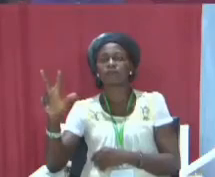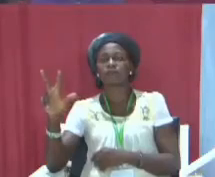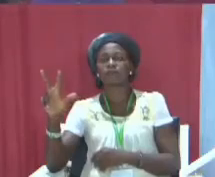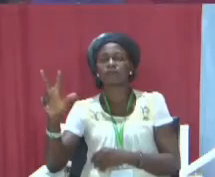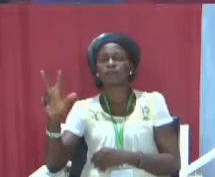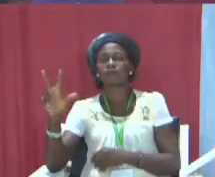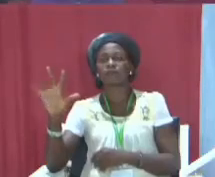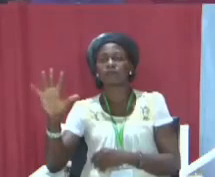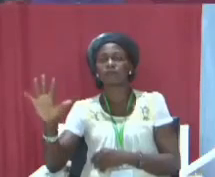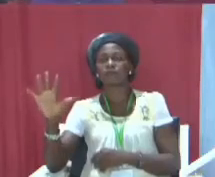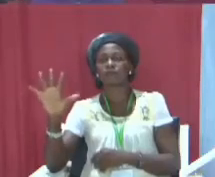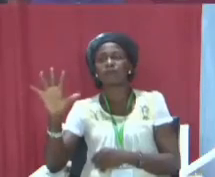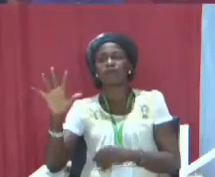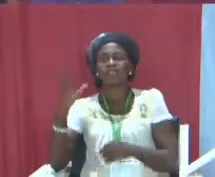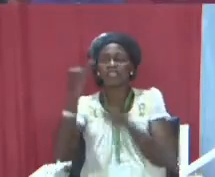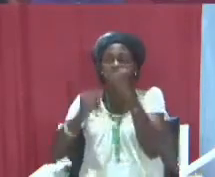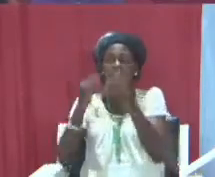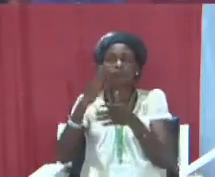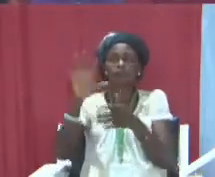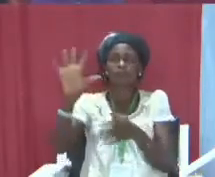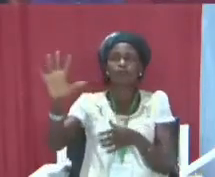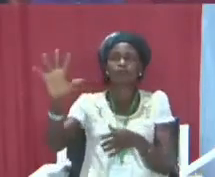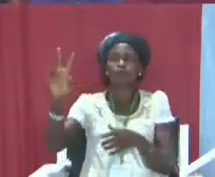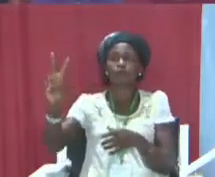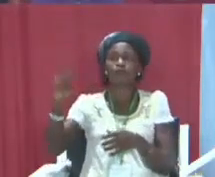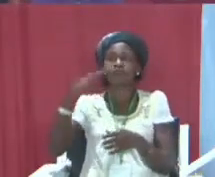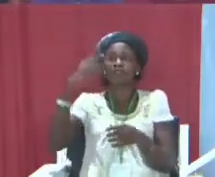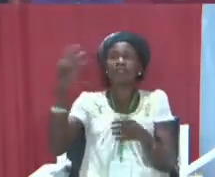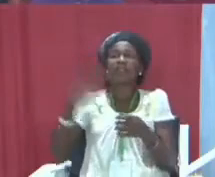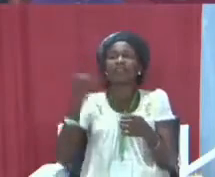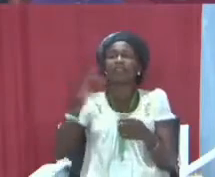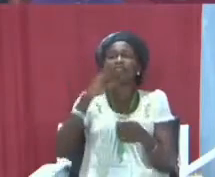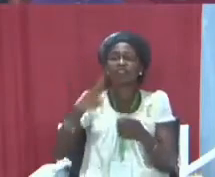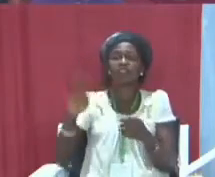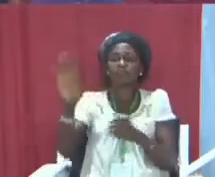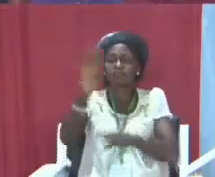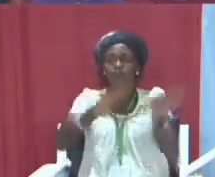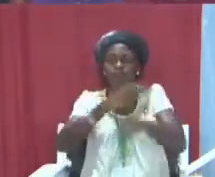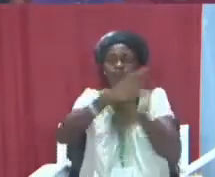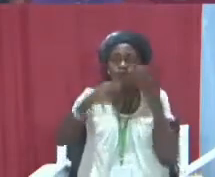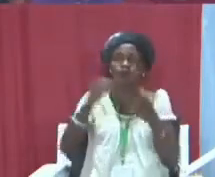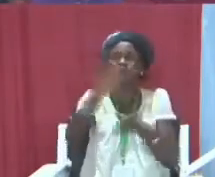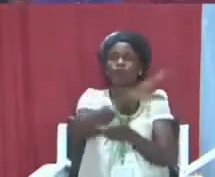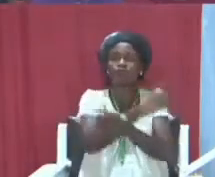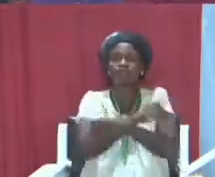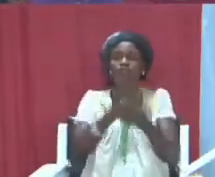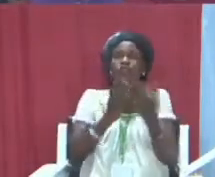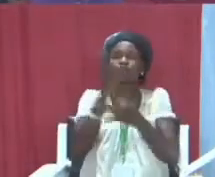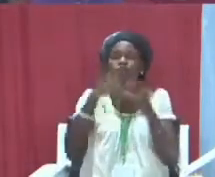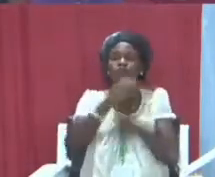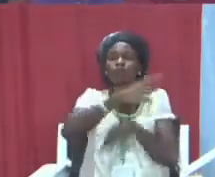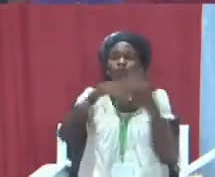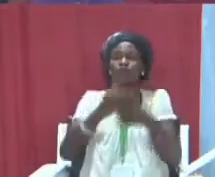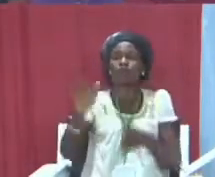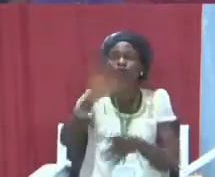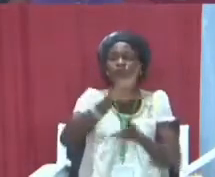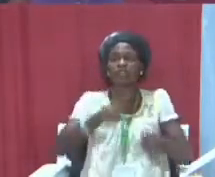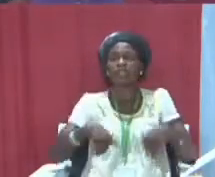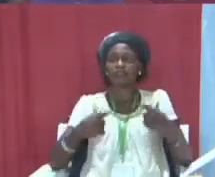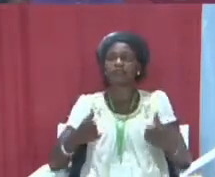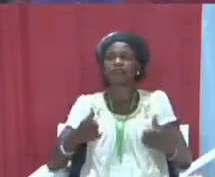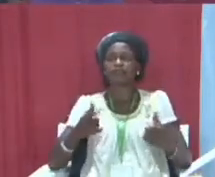The last part of 52 says, and they shall besiege you at all your gates throughout all your land.